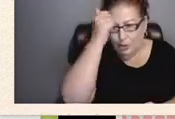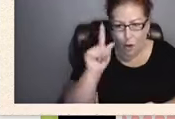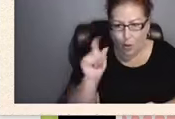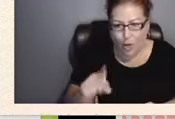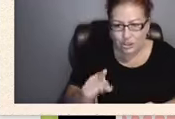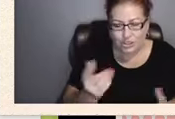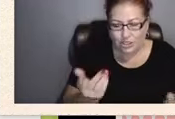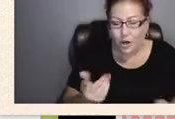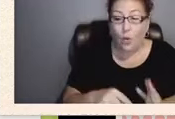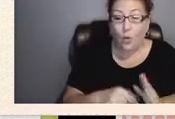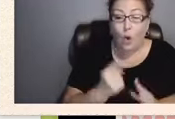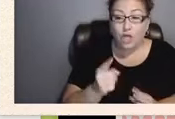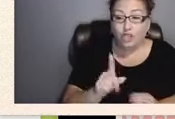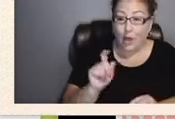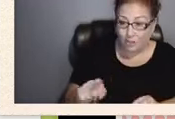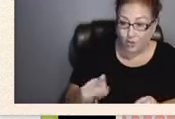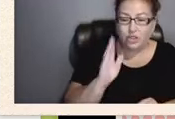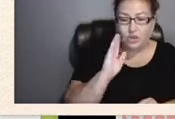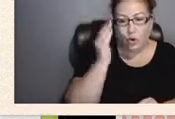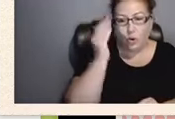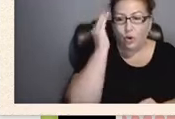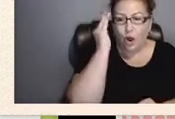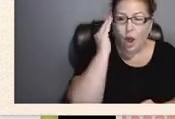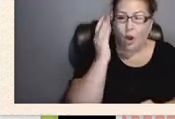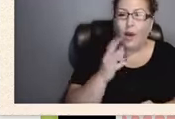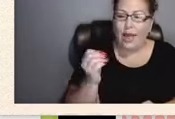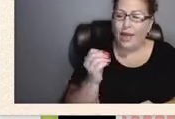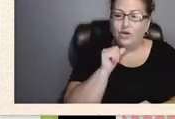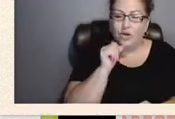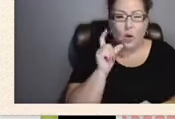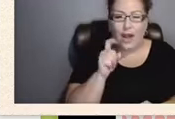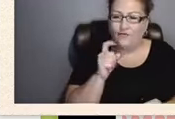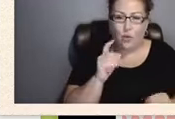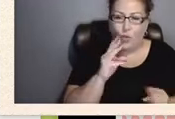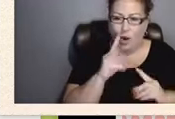the question, you'll know, and you don't have to worry about it. So